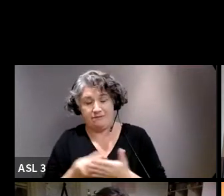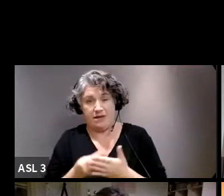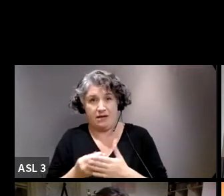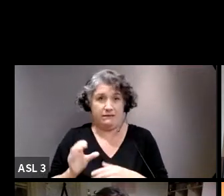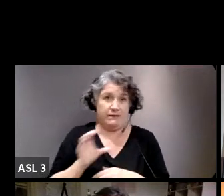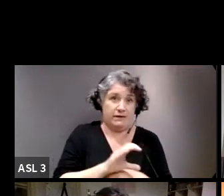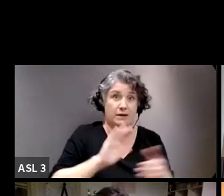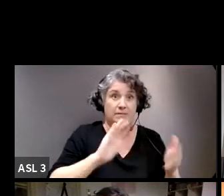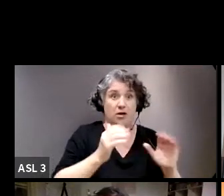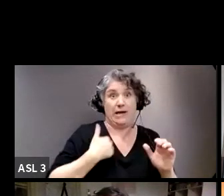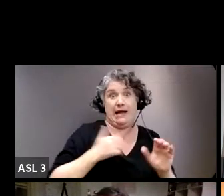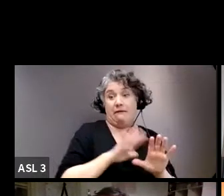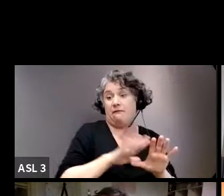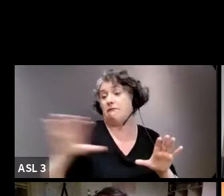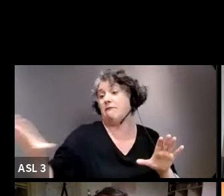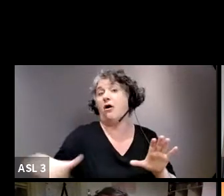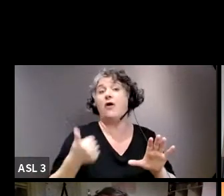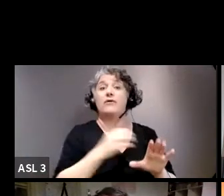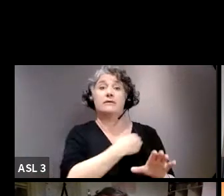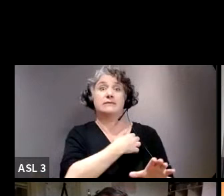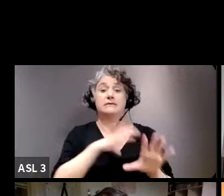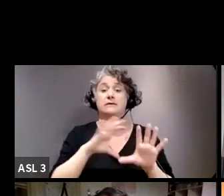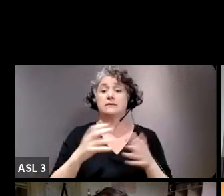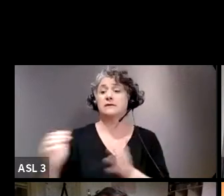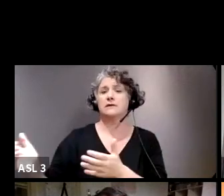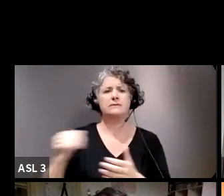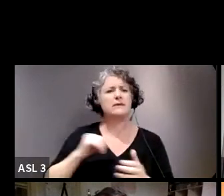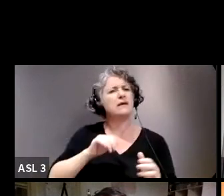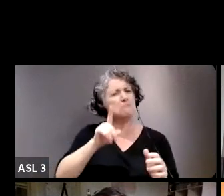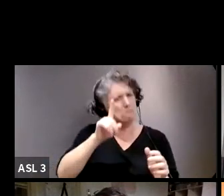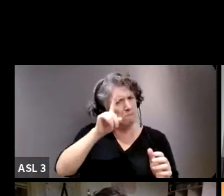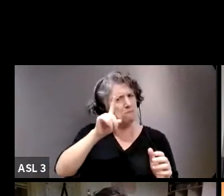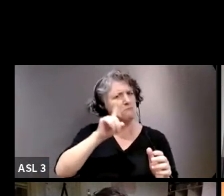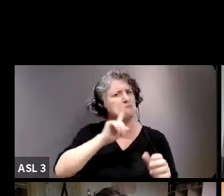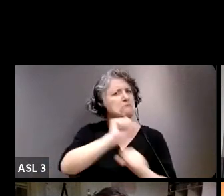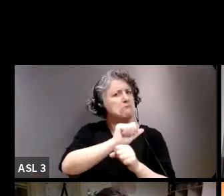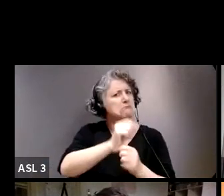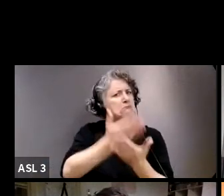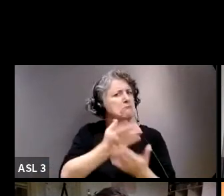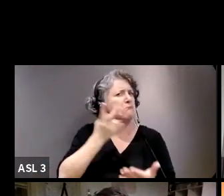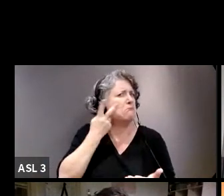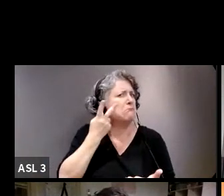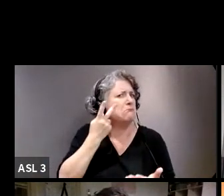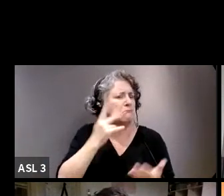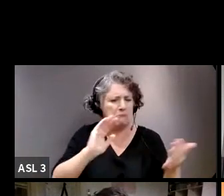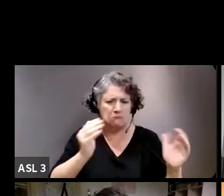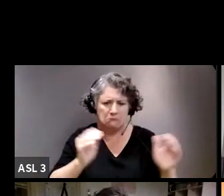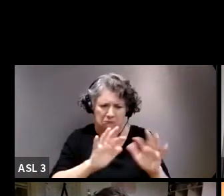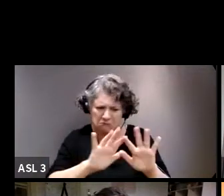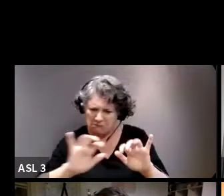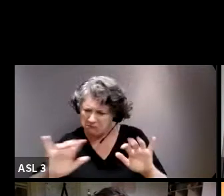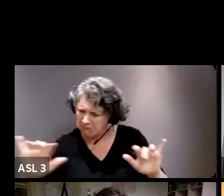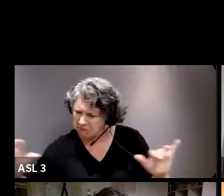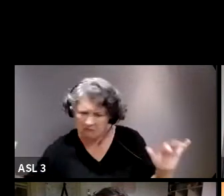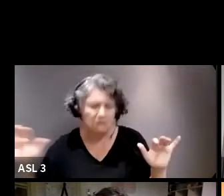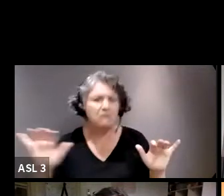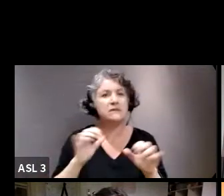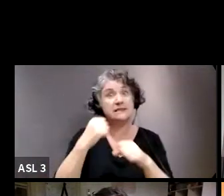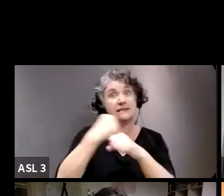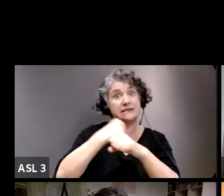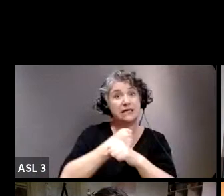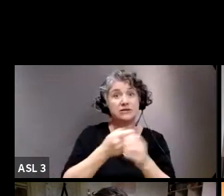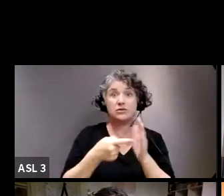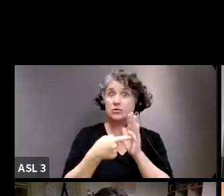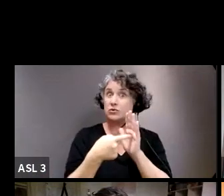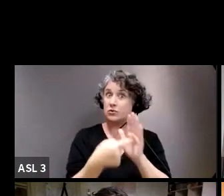present some of those findings because i think it requires a closer look um the stats do show um if you're looking at an at